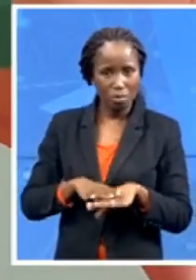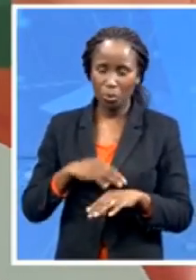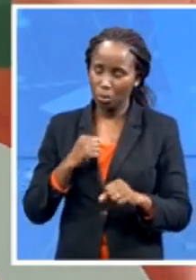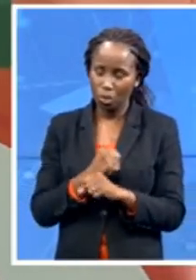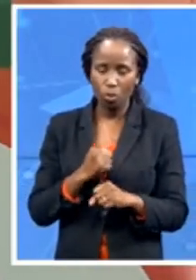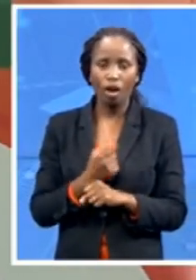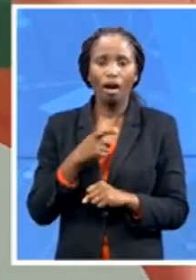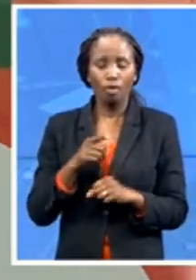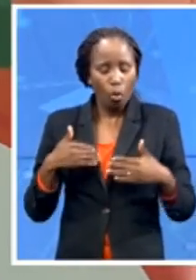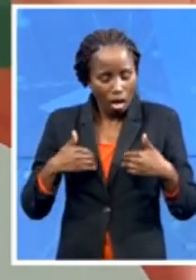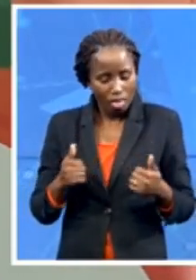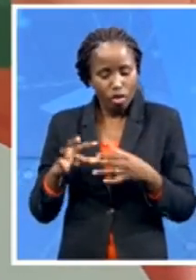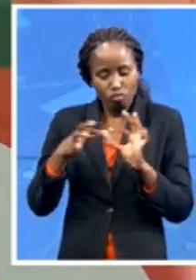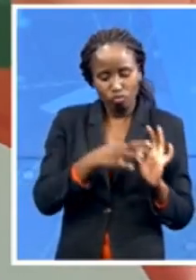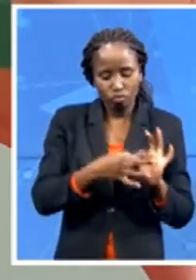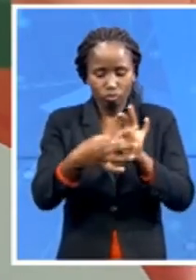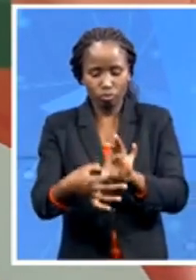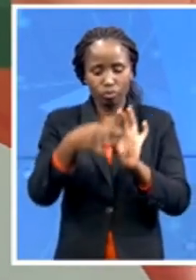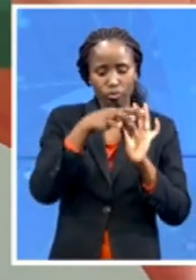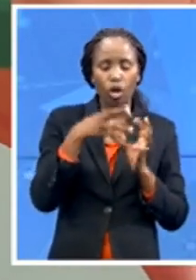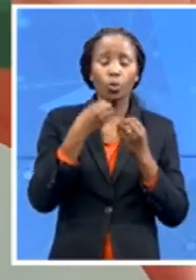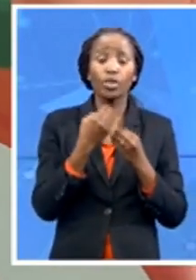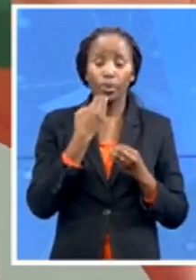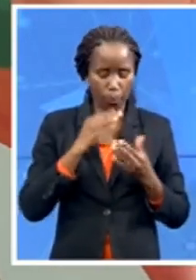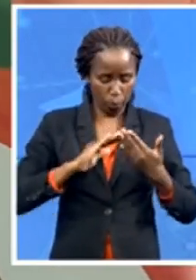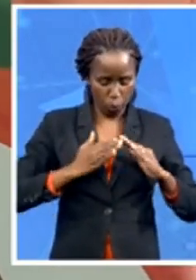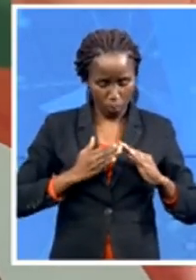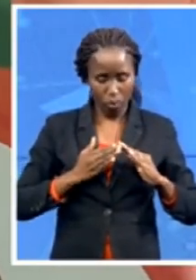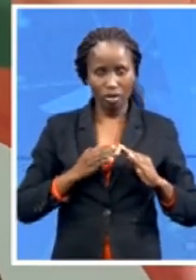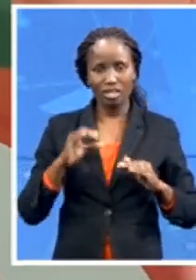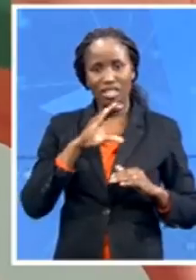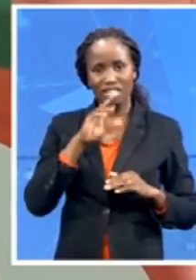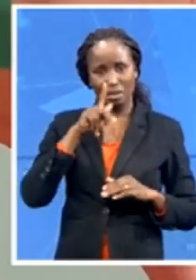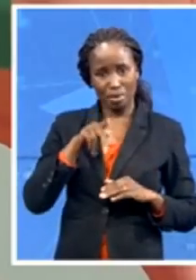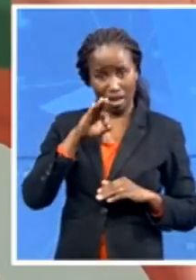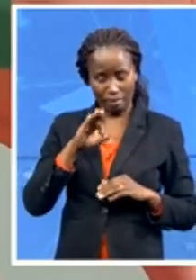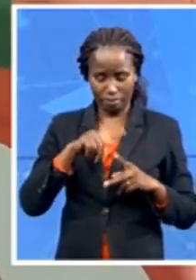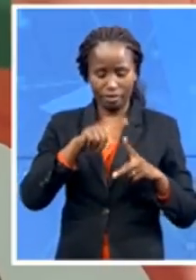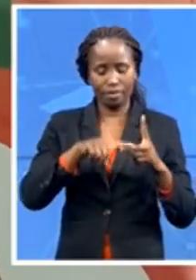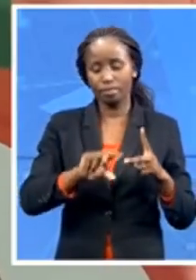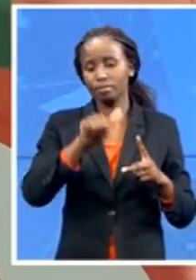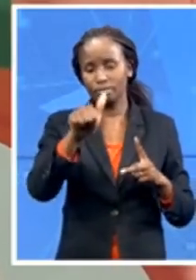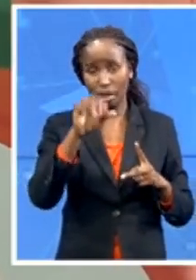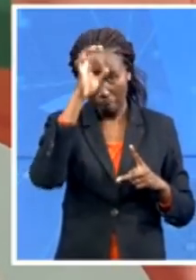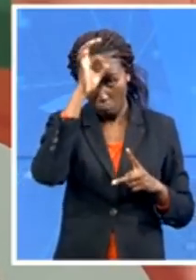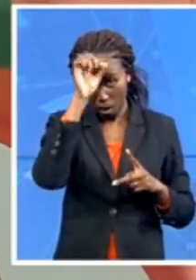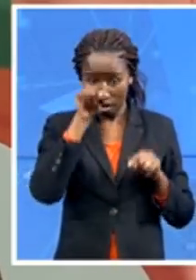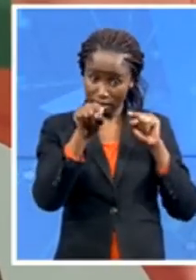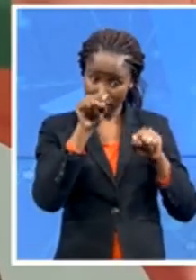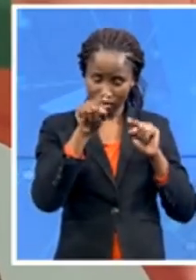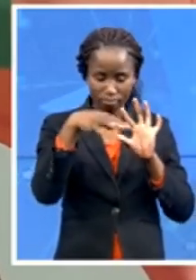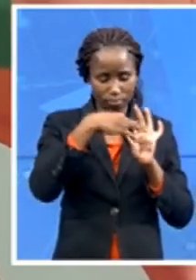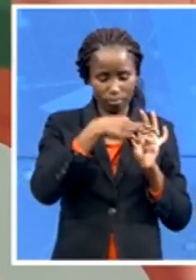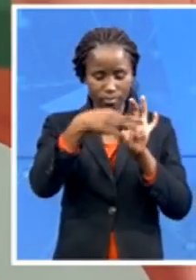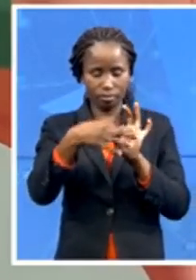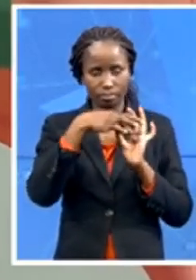the police, community police forum, and communities to prevent vigilantism. Furthermore, we